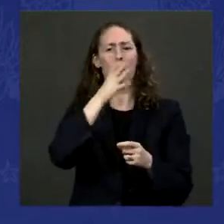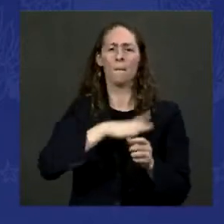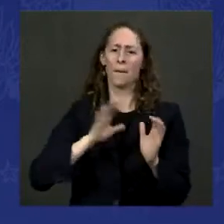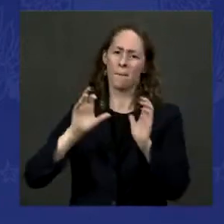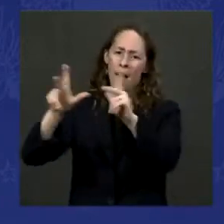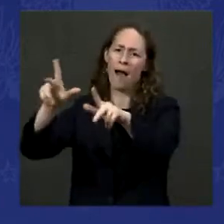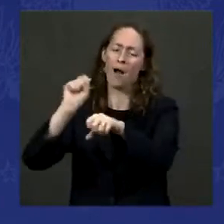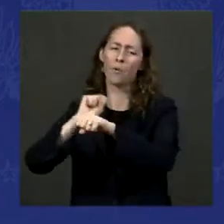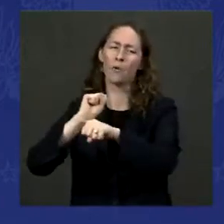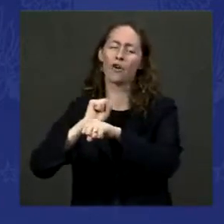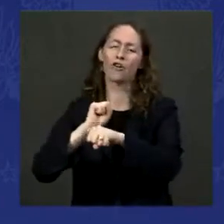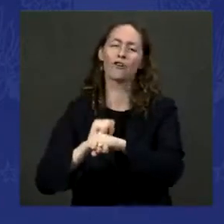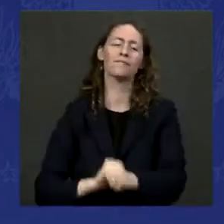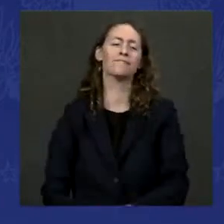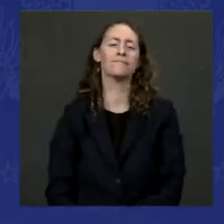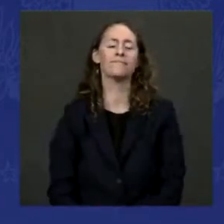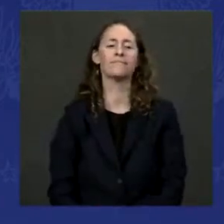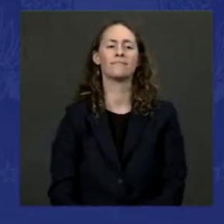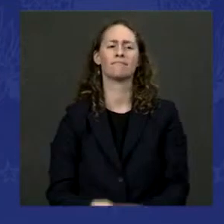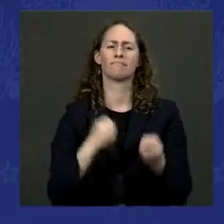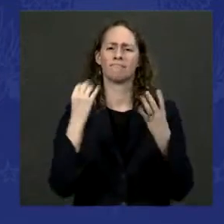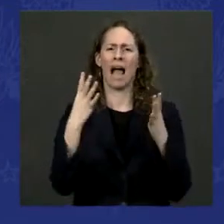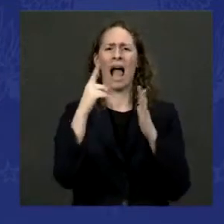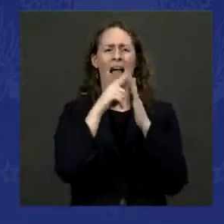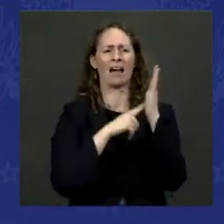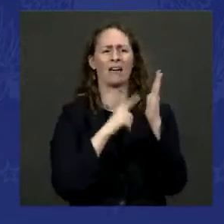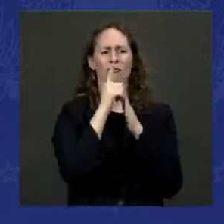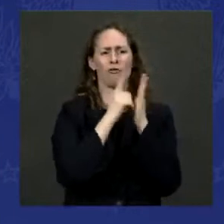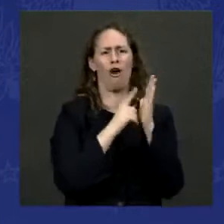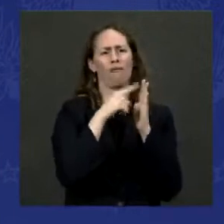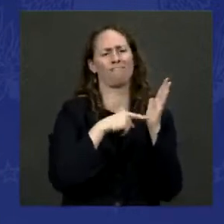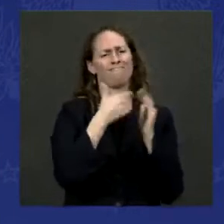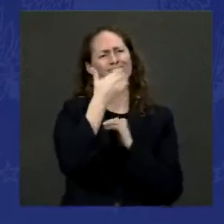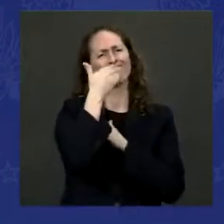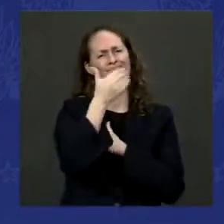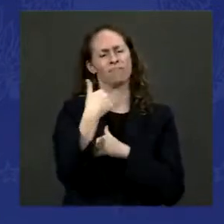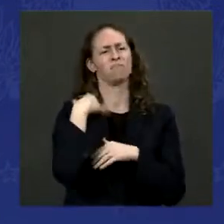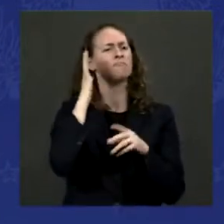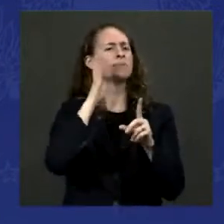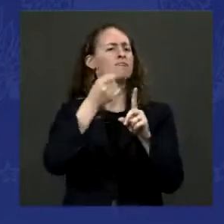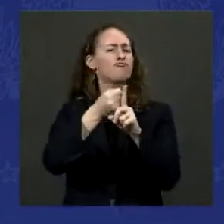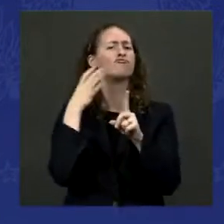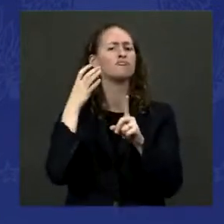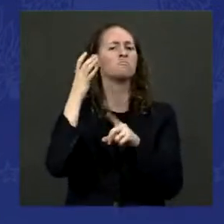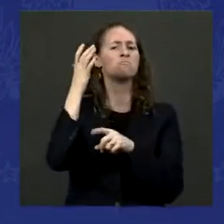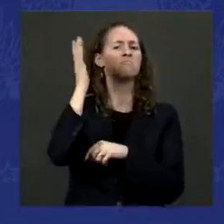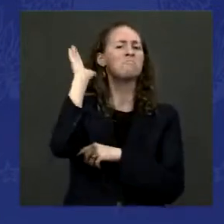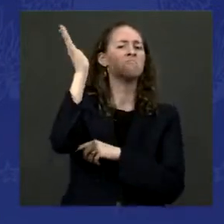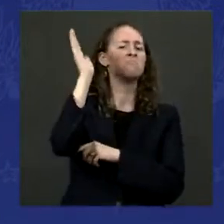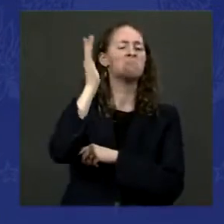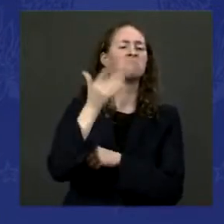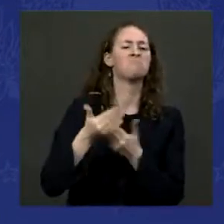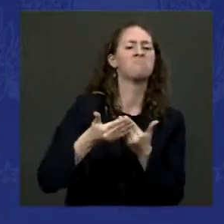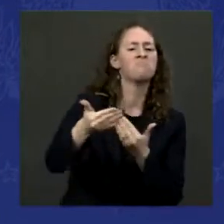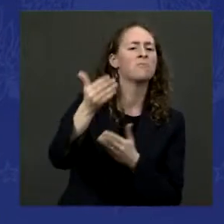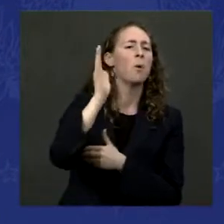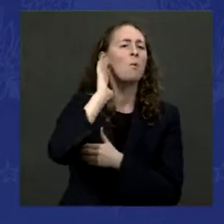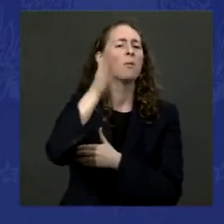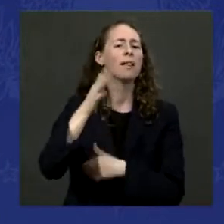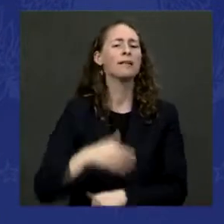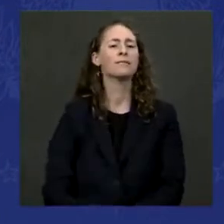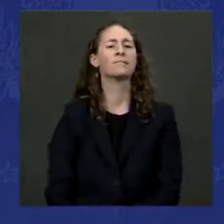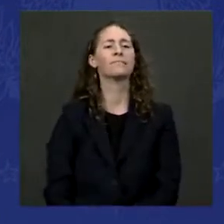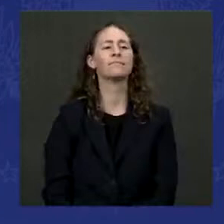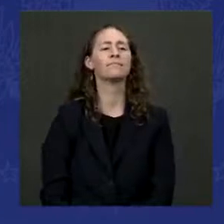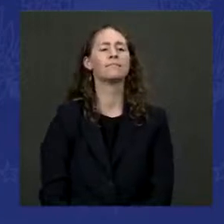things in the legislation I'm going to be talking about across the country that I think the American people overwhelmingly support.